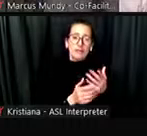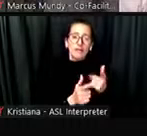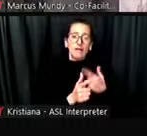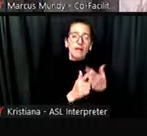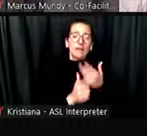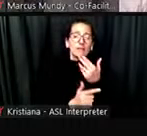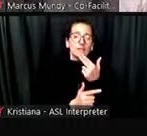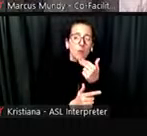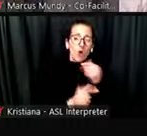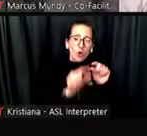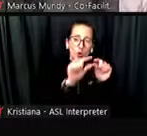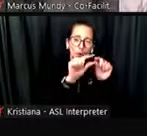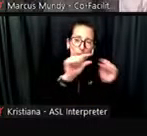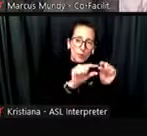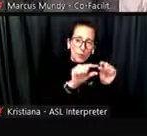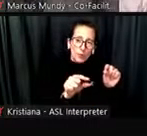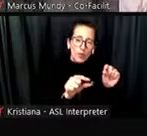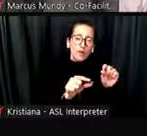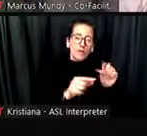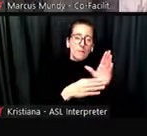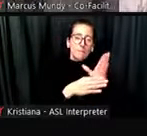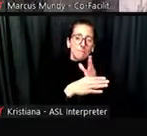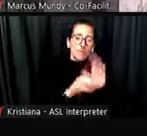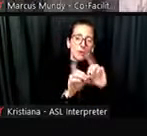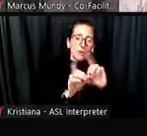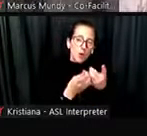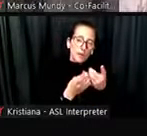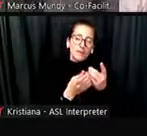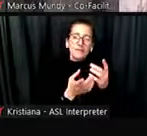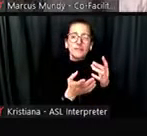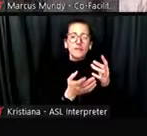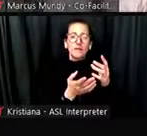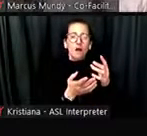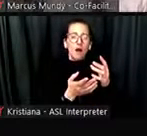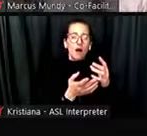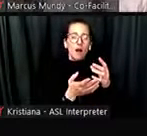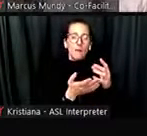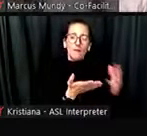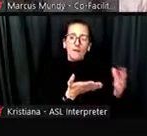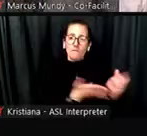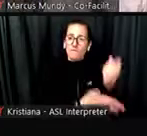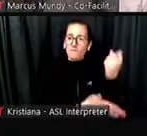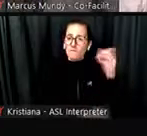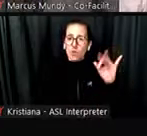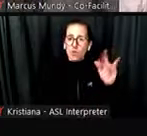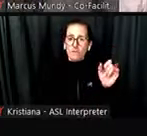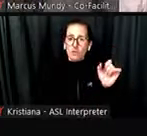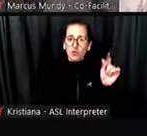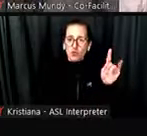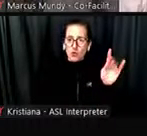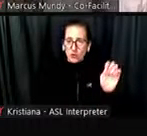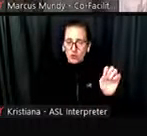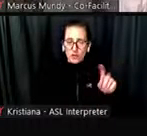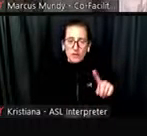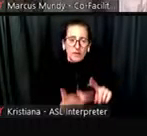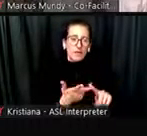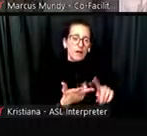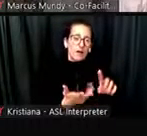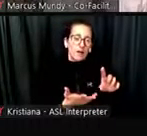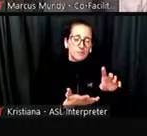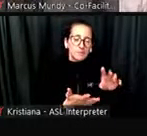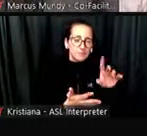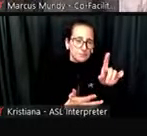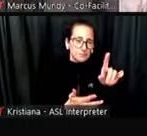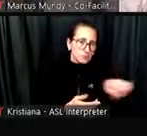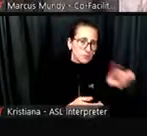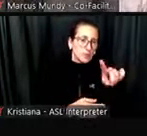interdepartmental fines and forfeitures, license and permits, and miscellaneous. So obviously there's a large portion of beginning fund